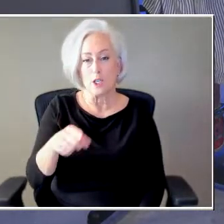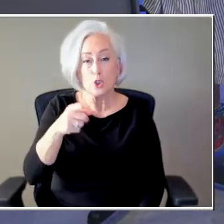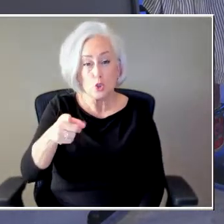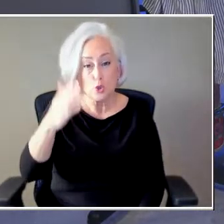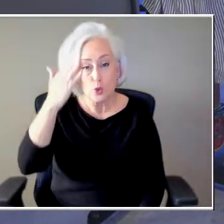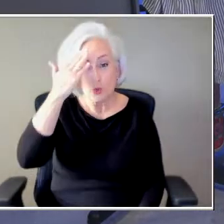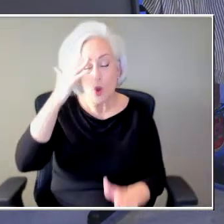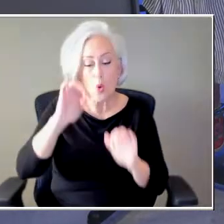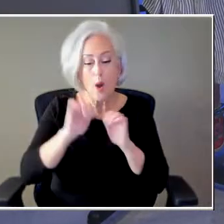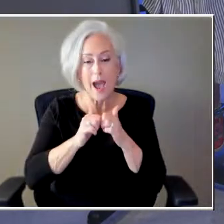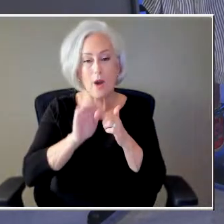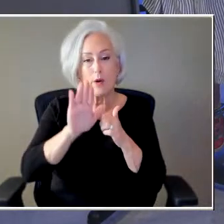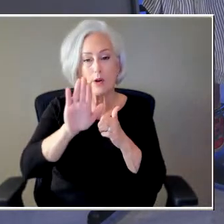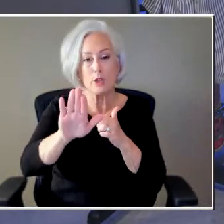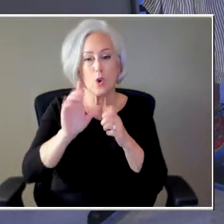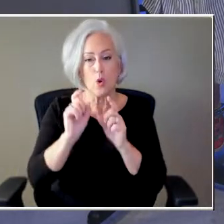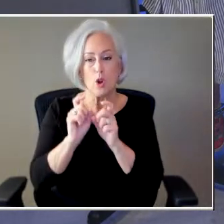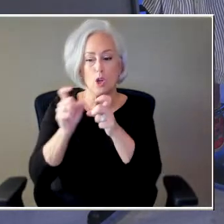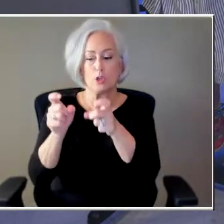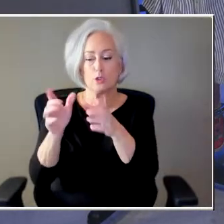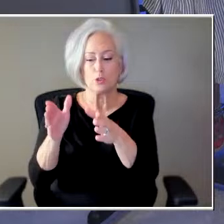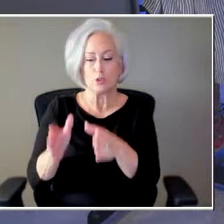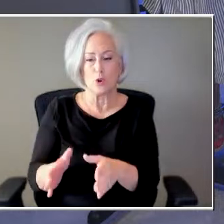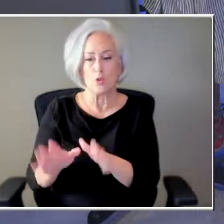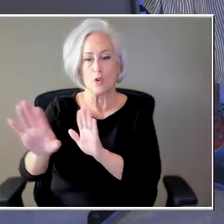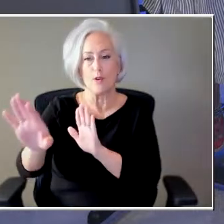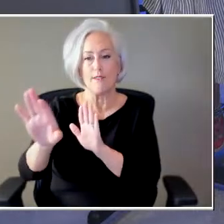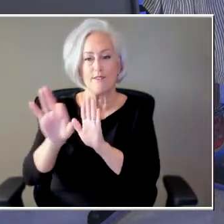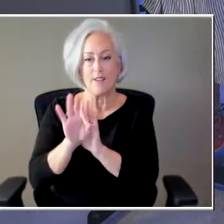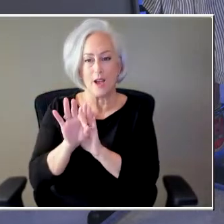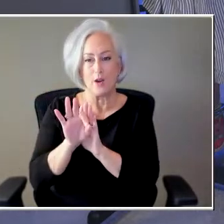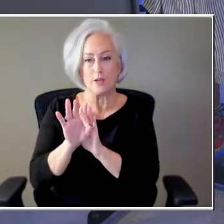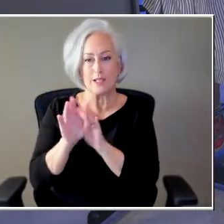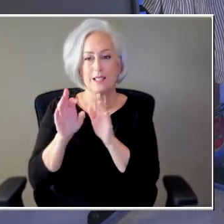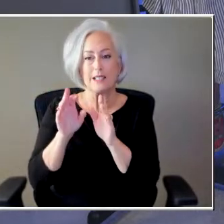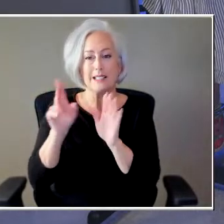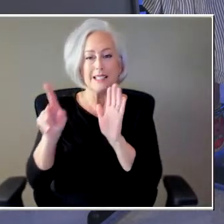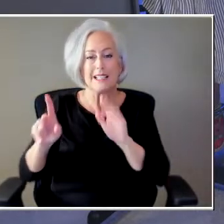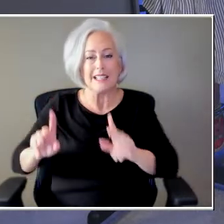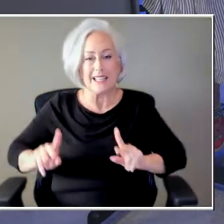donor found the kidney donor program that helped you out?